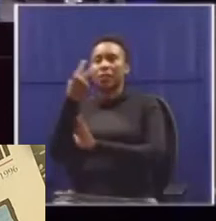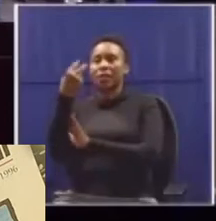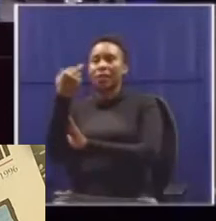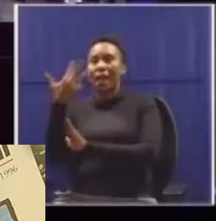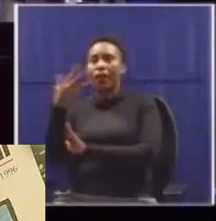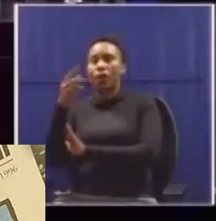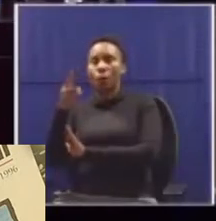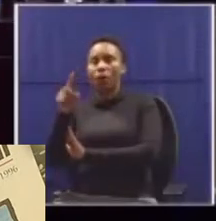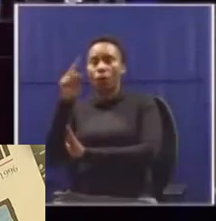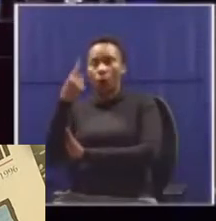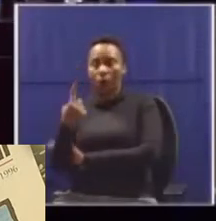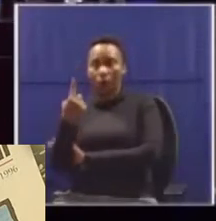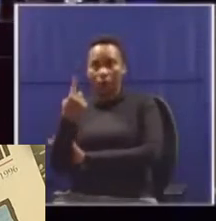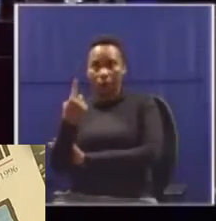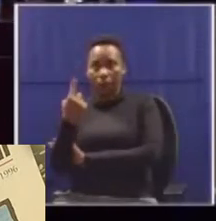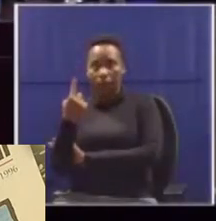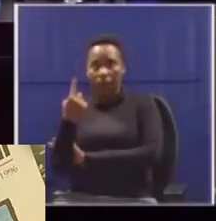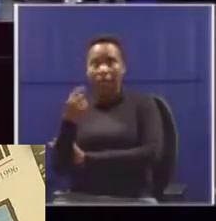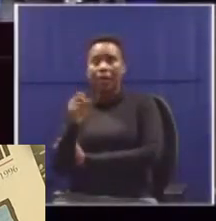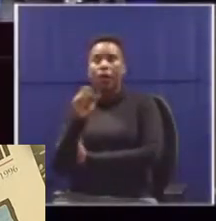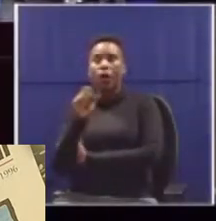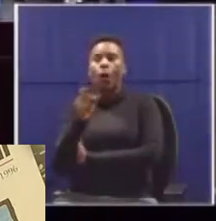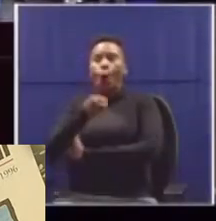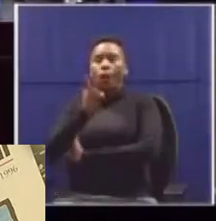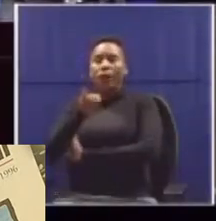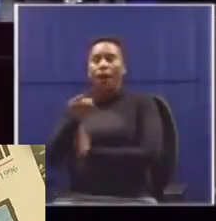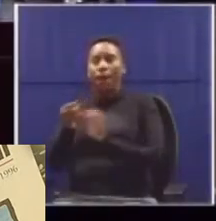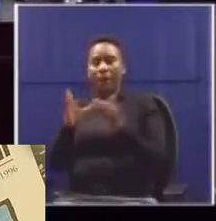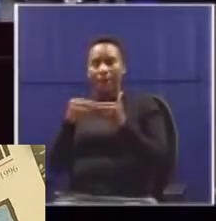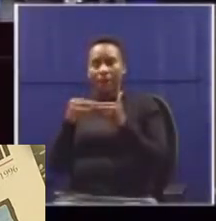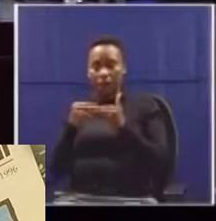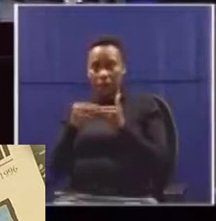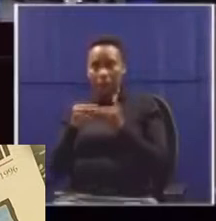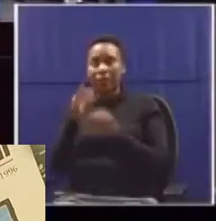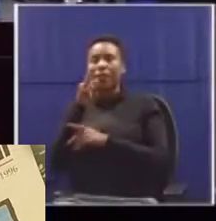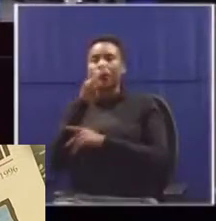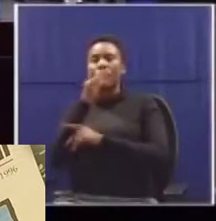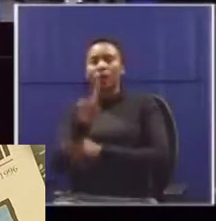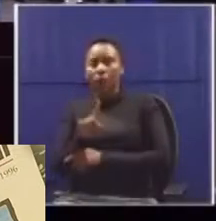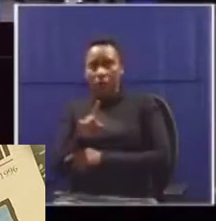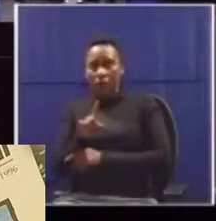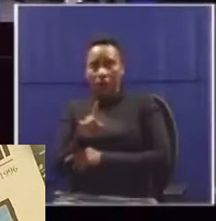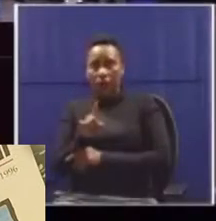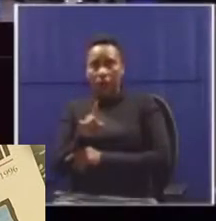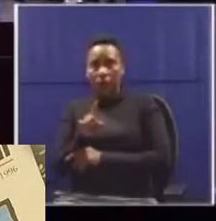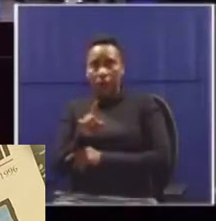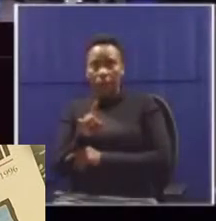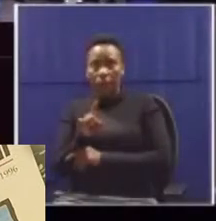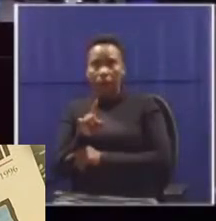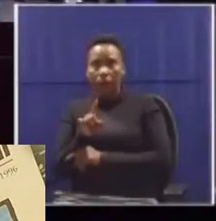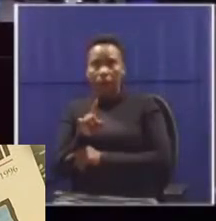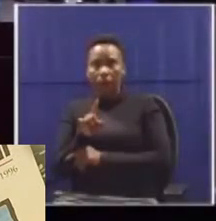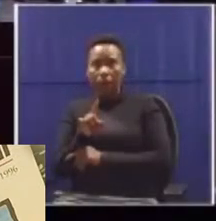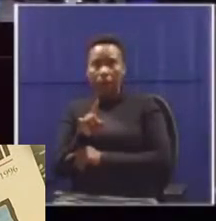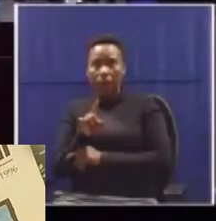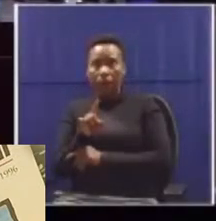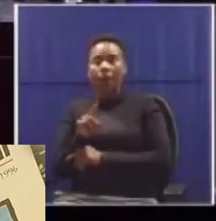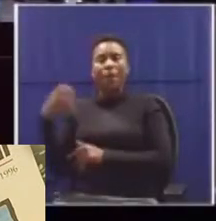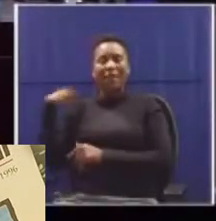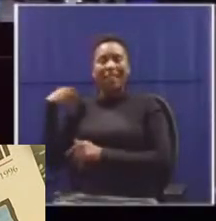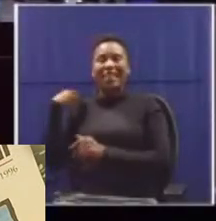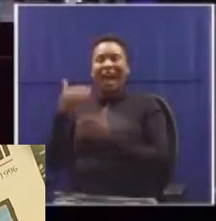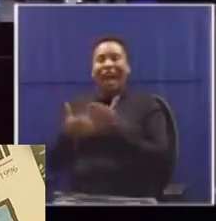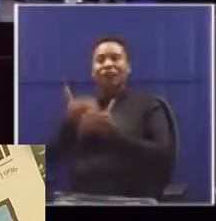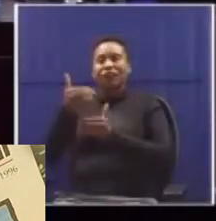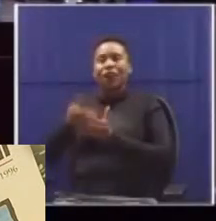members which provides that the minister must after consultation